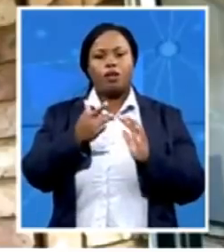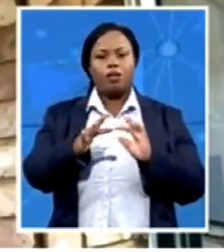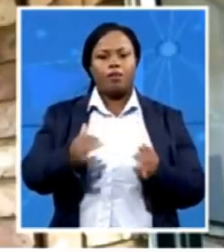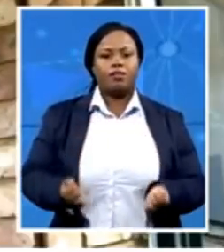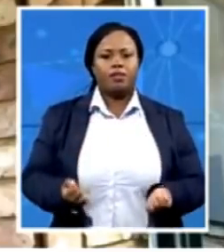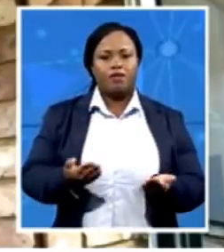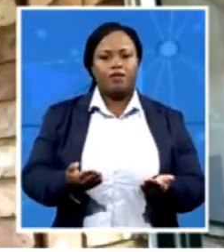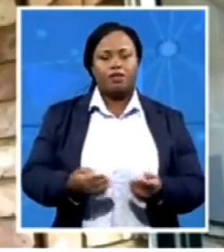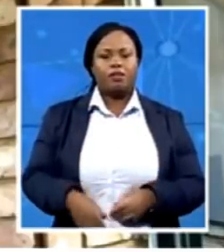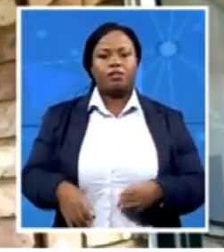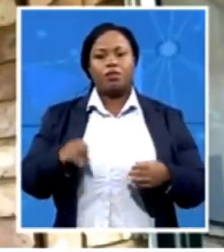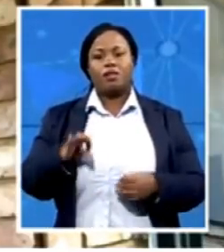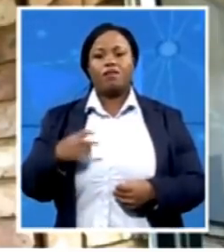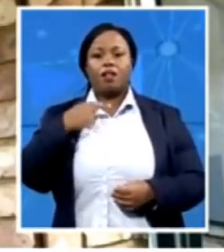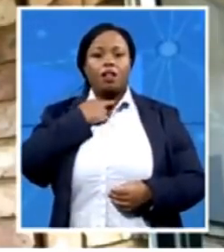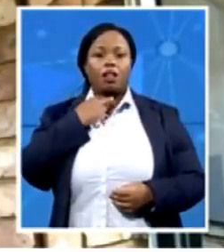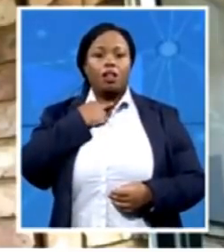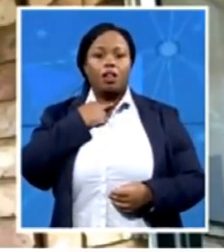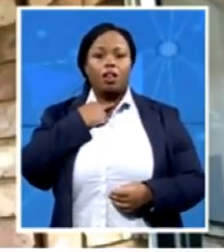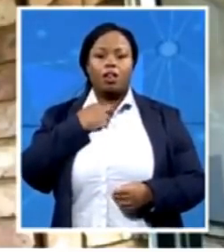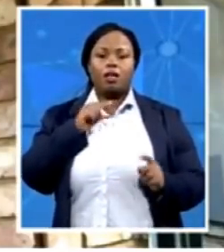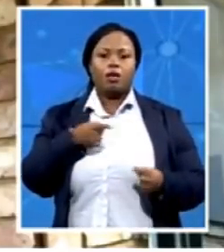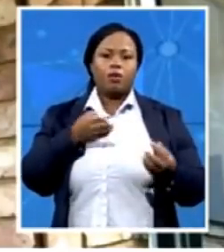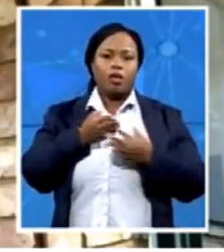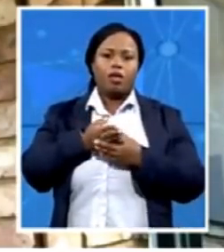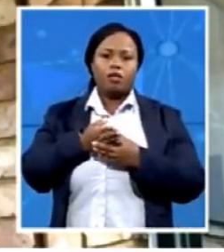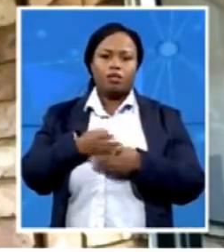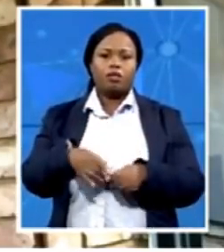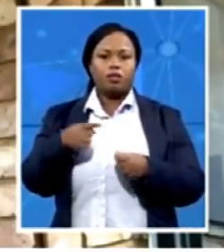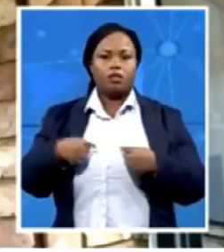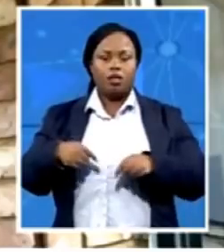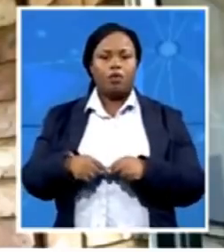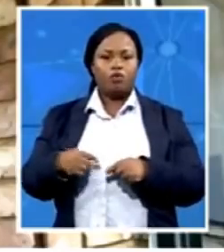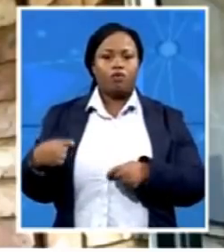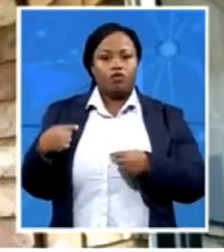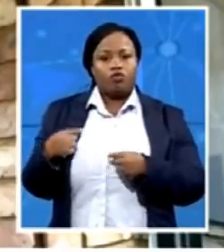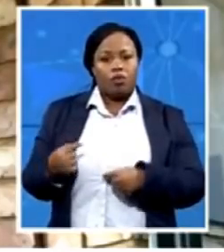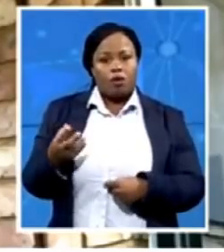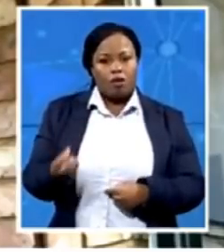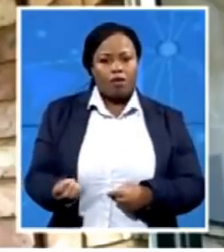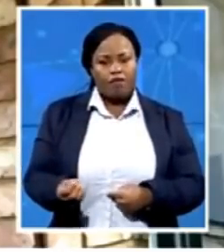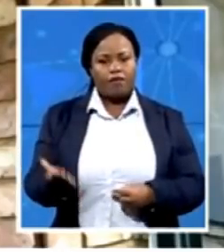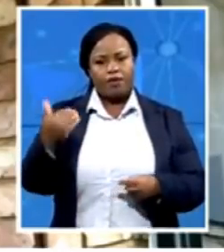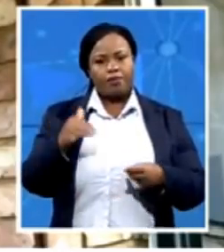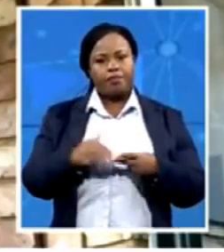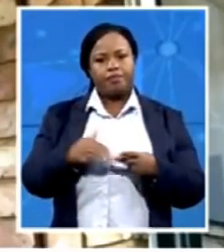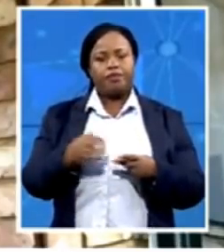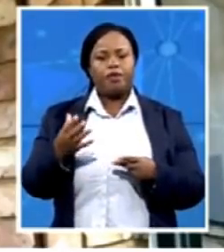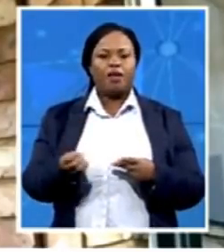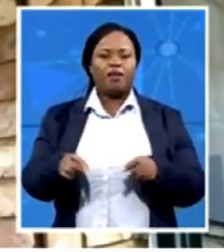to access our channel or they're struggling. We do have, at the same time, the contact